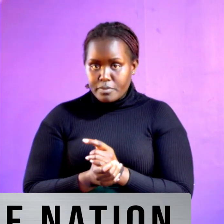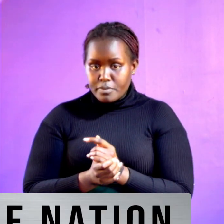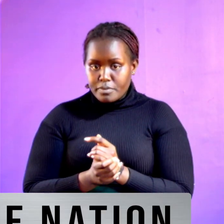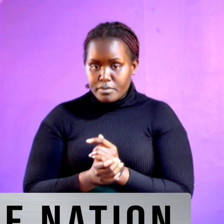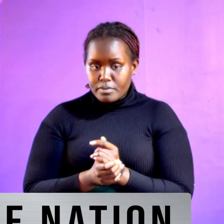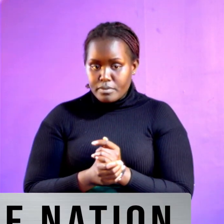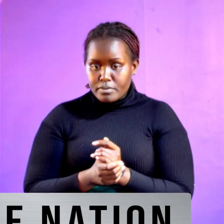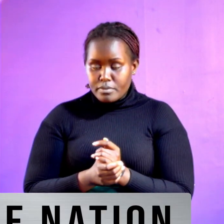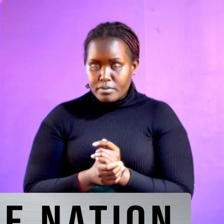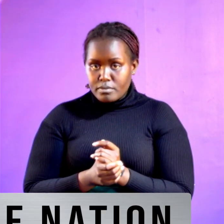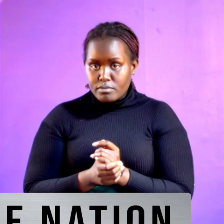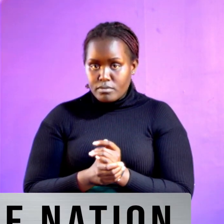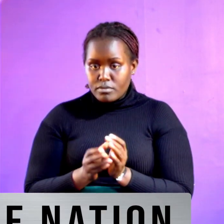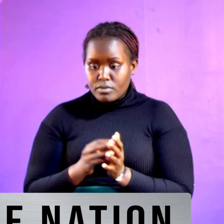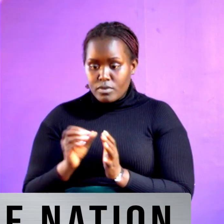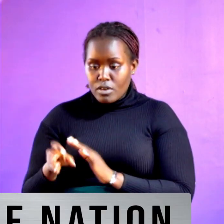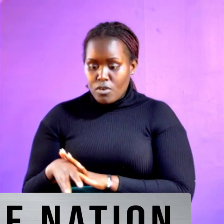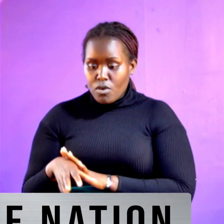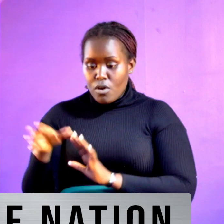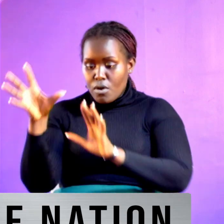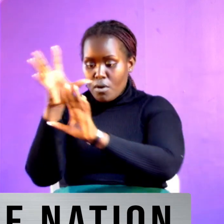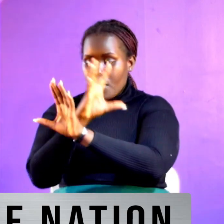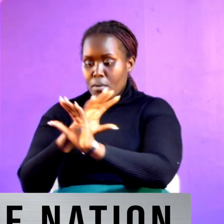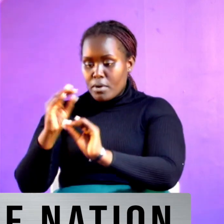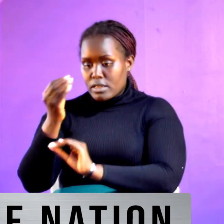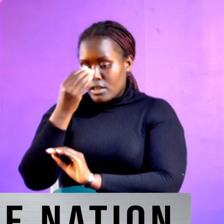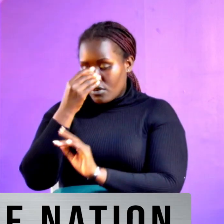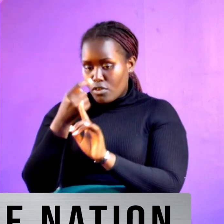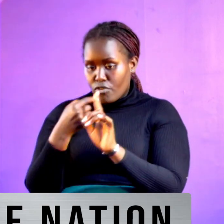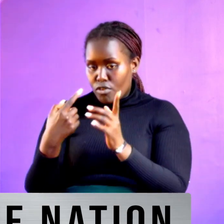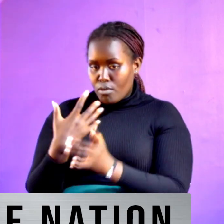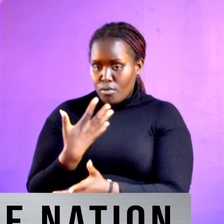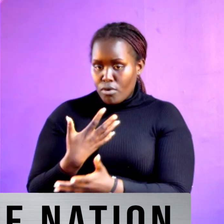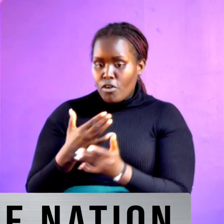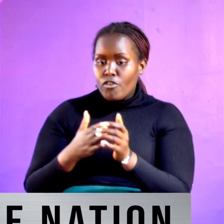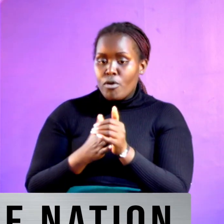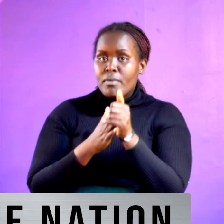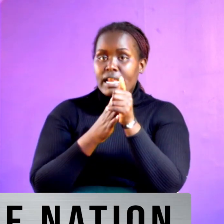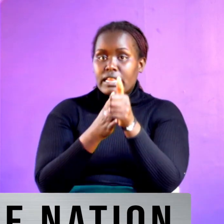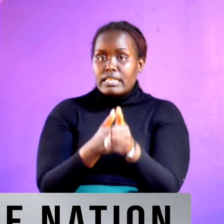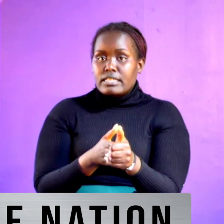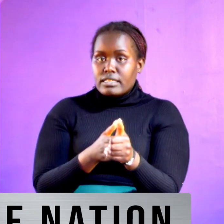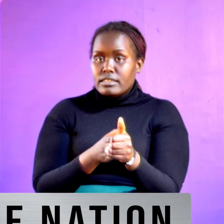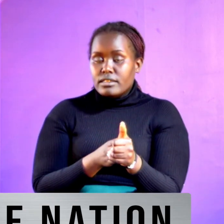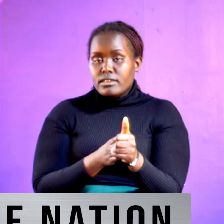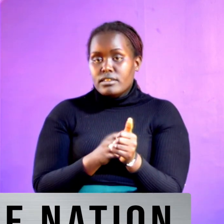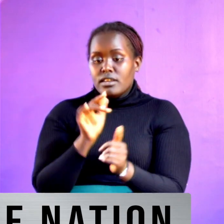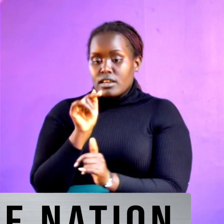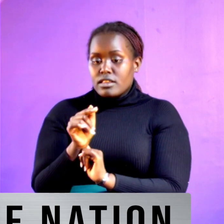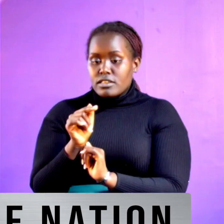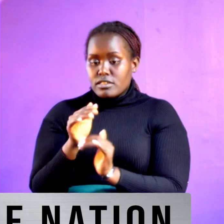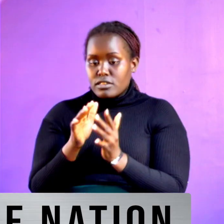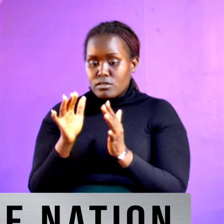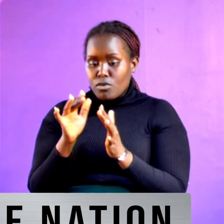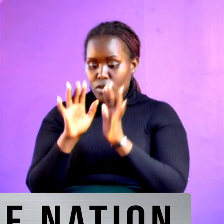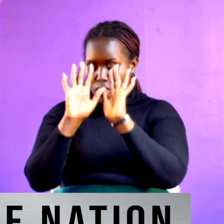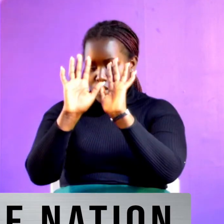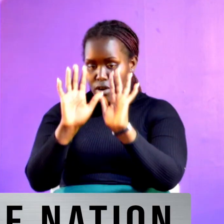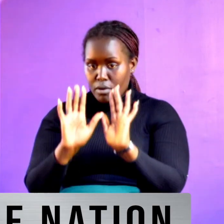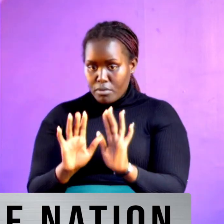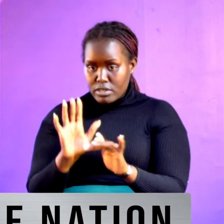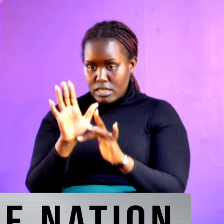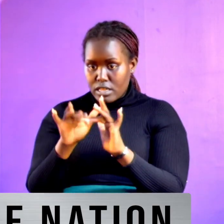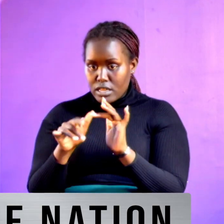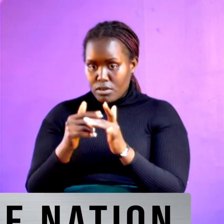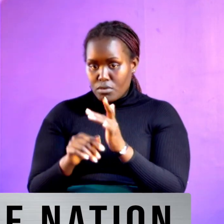remove President Ruto from power. Yeah. In fact, he said this is more important